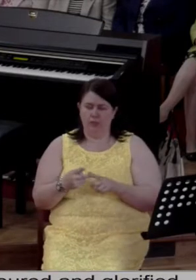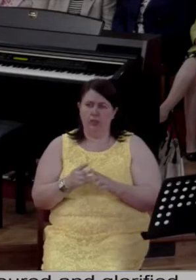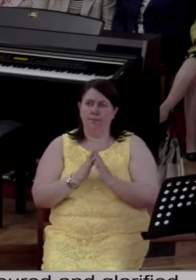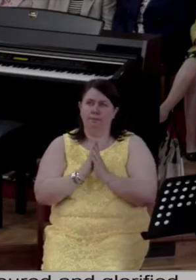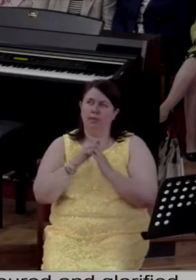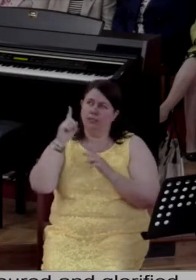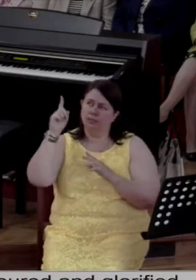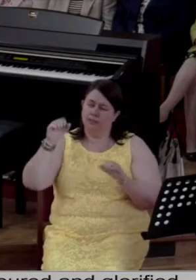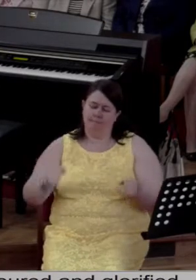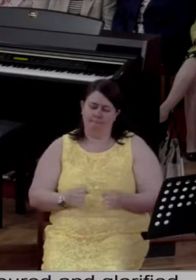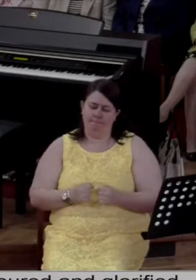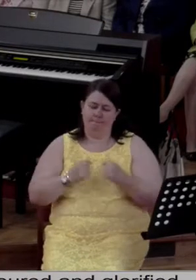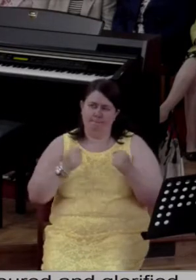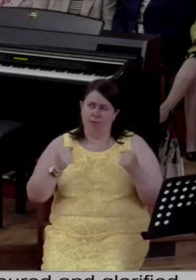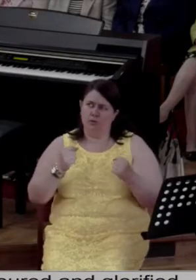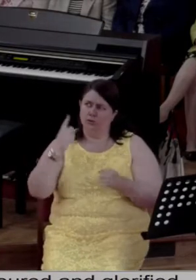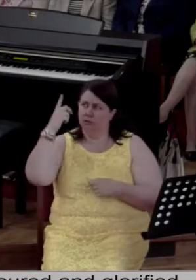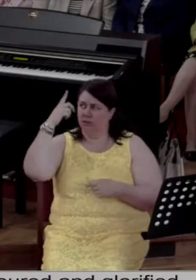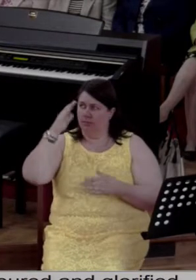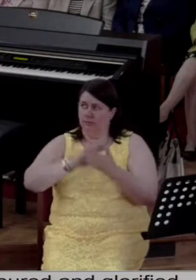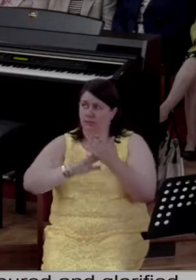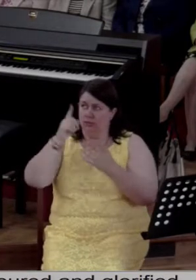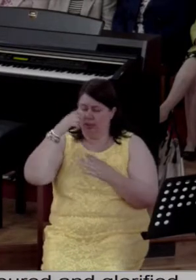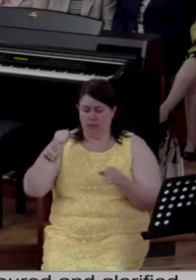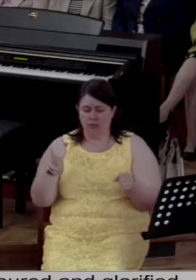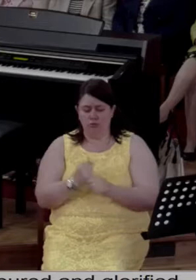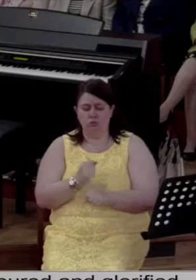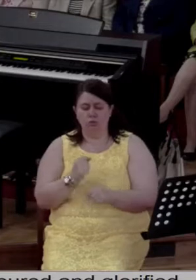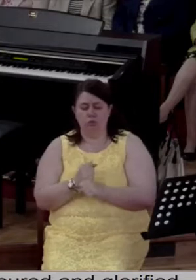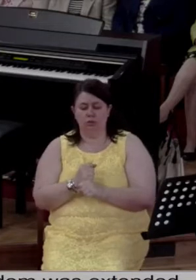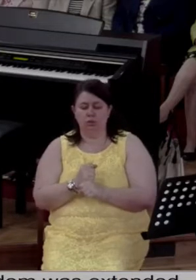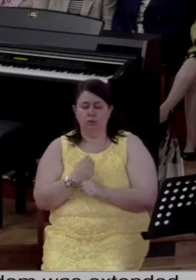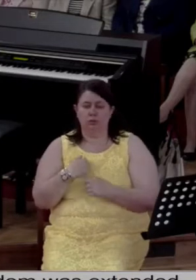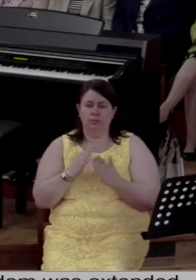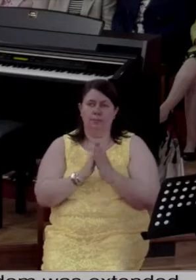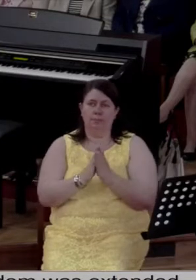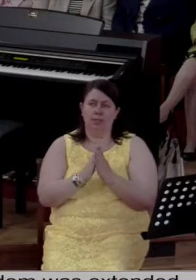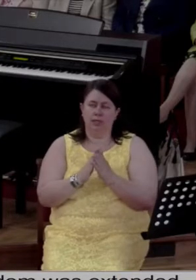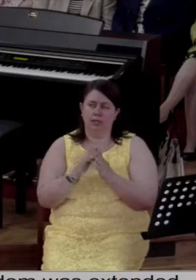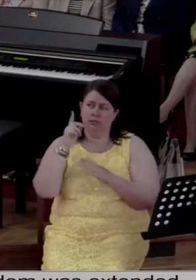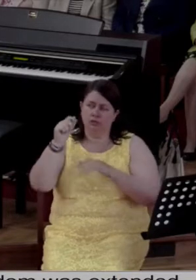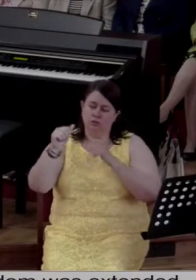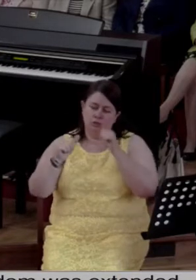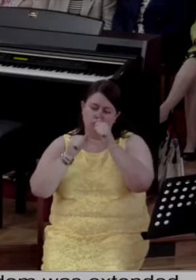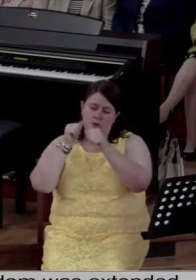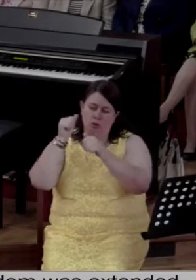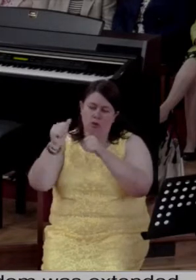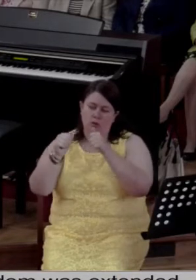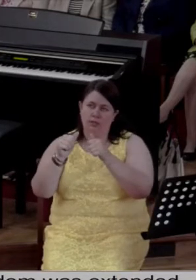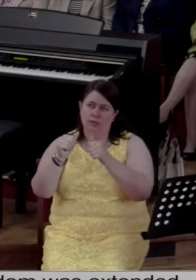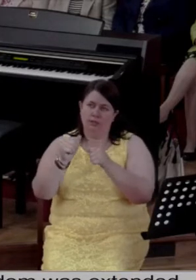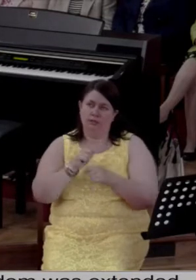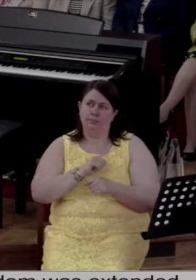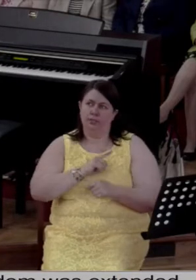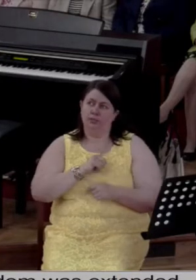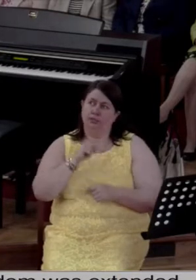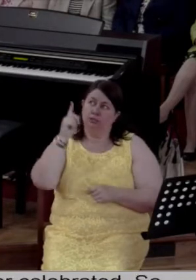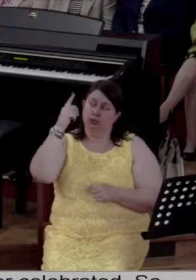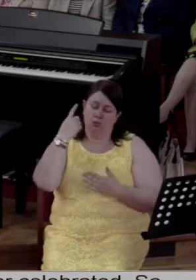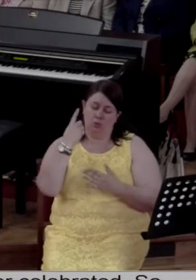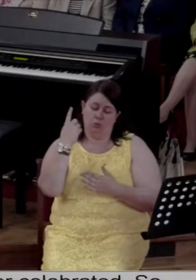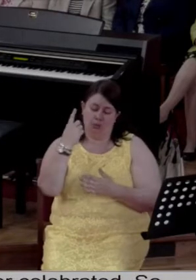power. That's about his ability. And we pray about God's glory. That's because God is the one alone